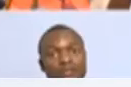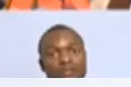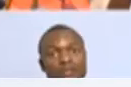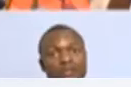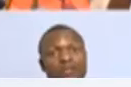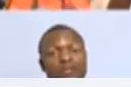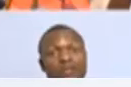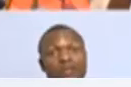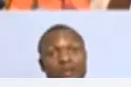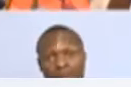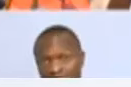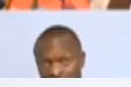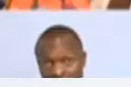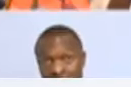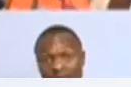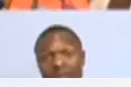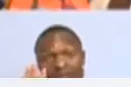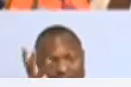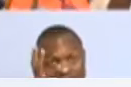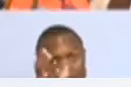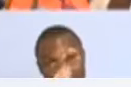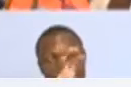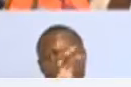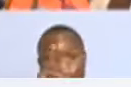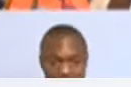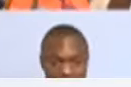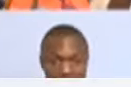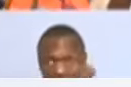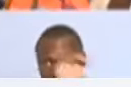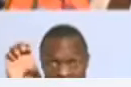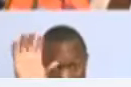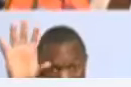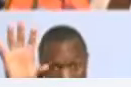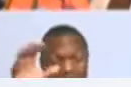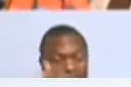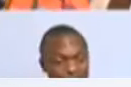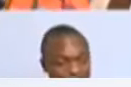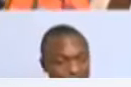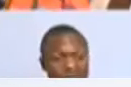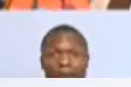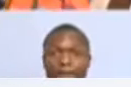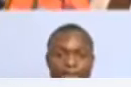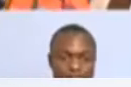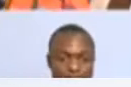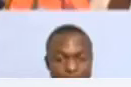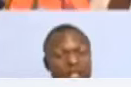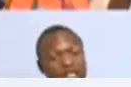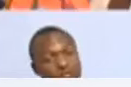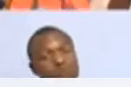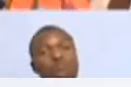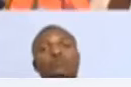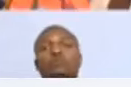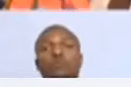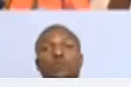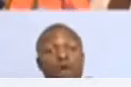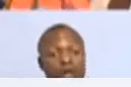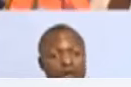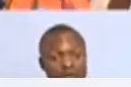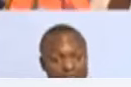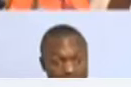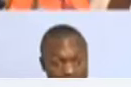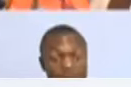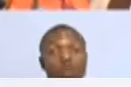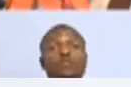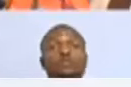Landscape Project in Eastern Province of our country. We are also implementing the Transforming Livelihoods for